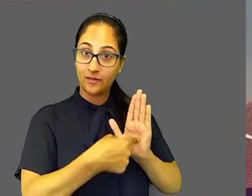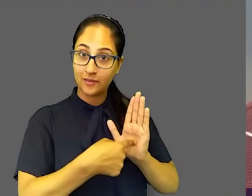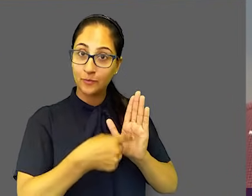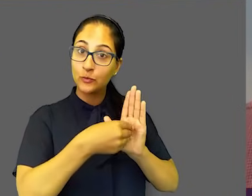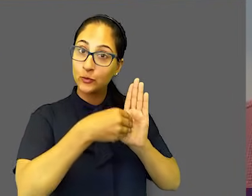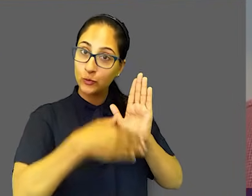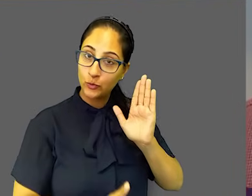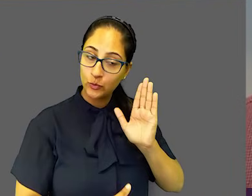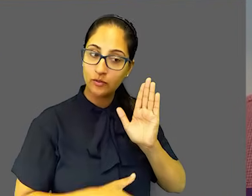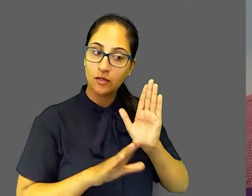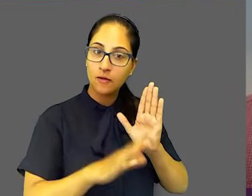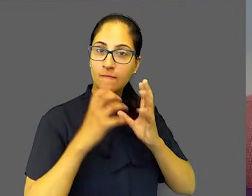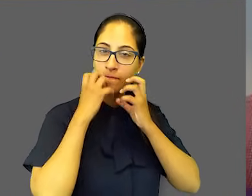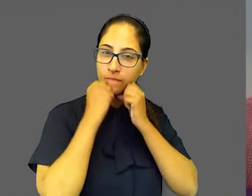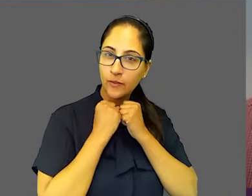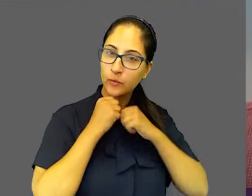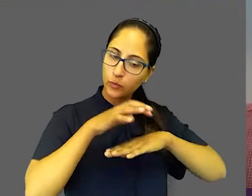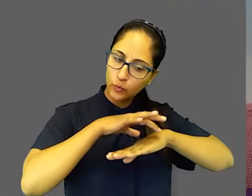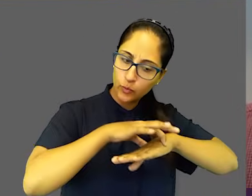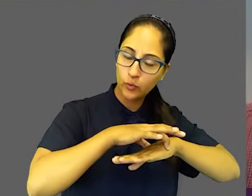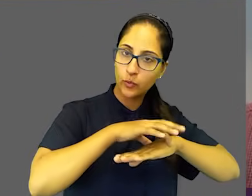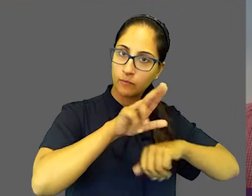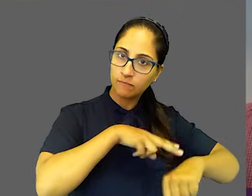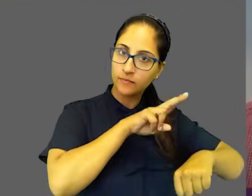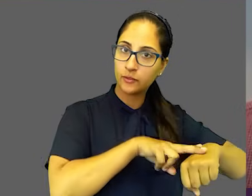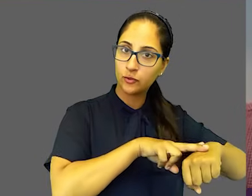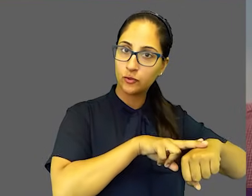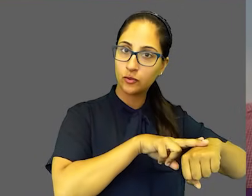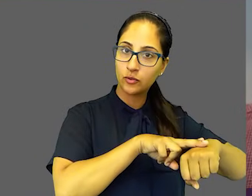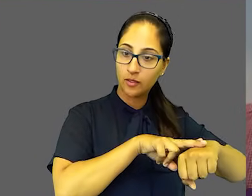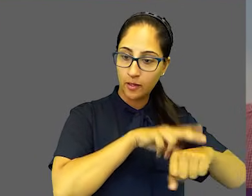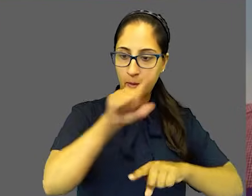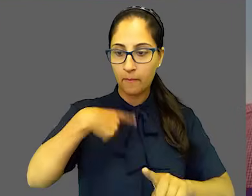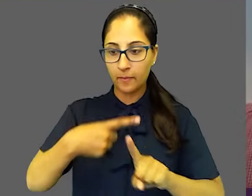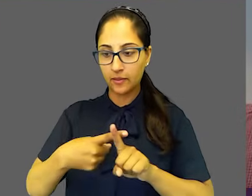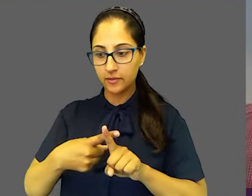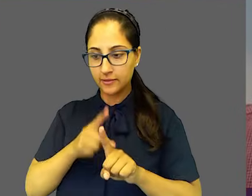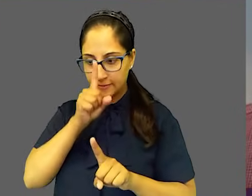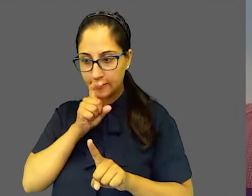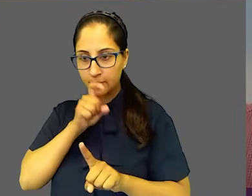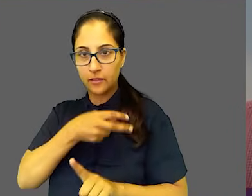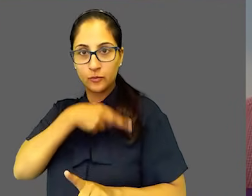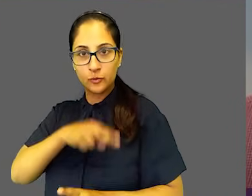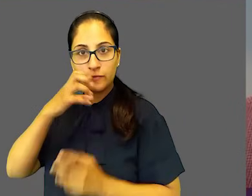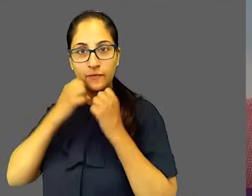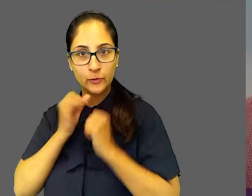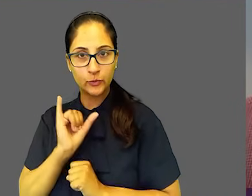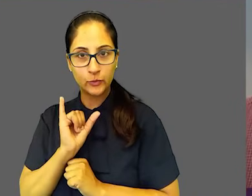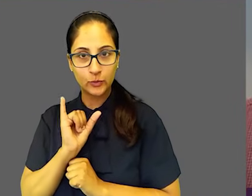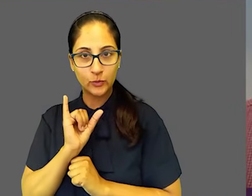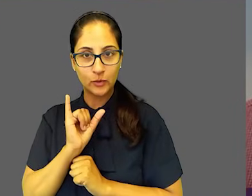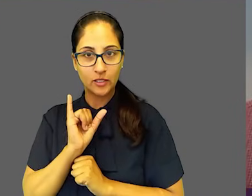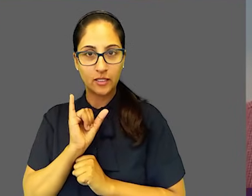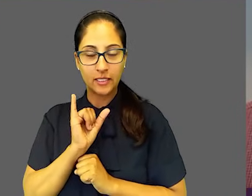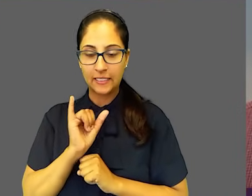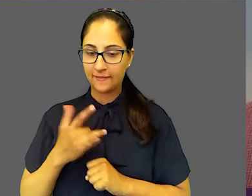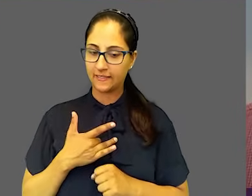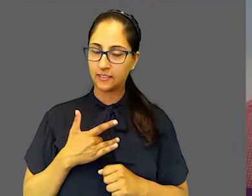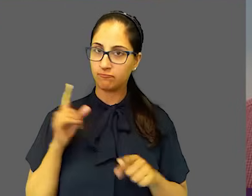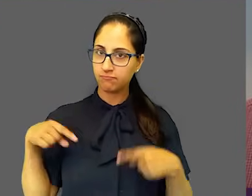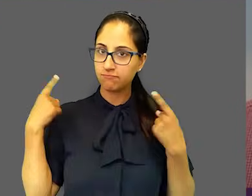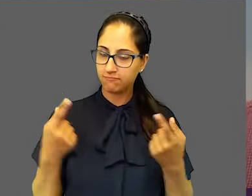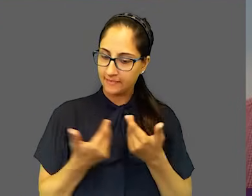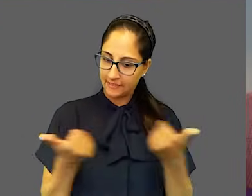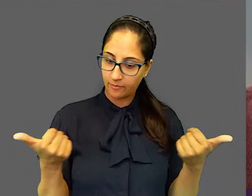world and a new understanding of their Muslim tradition, Ismaili Muslim tradition. And so I feel like as teachers,